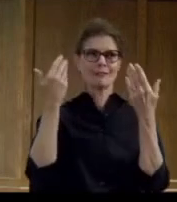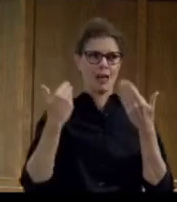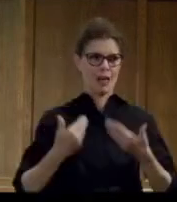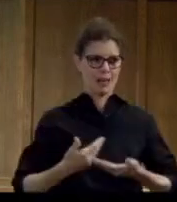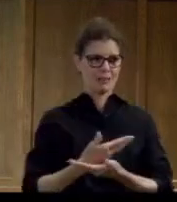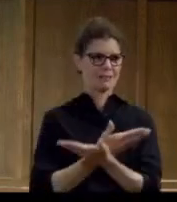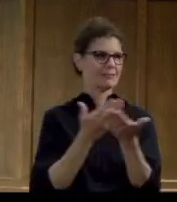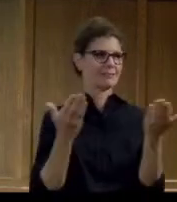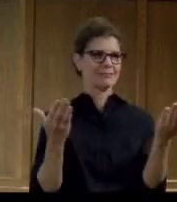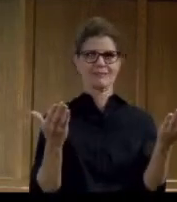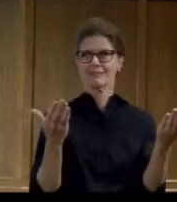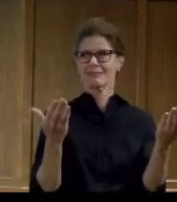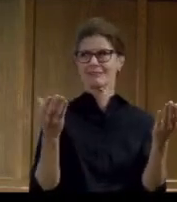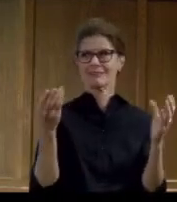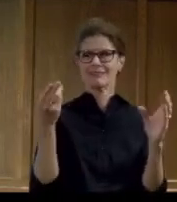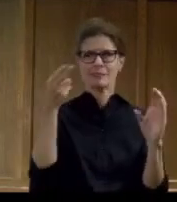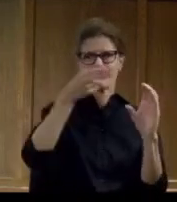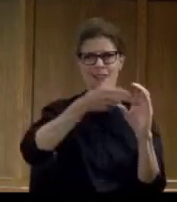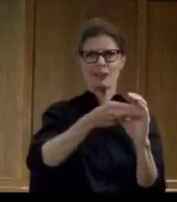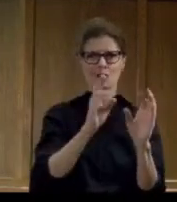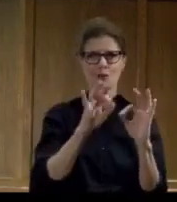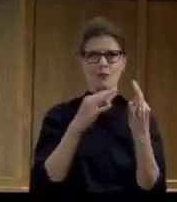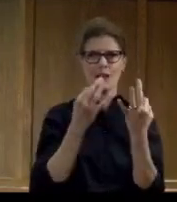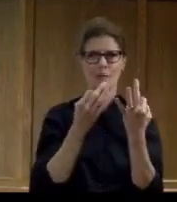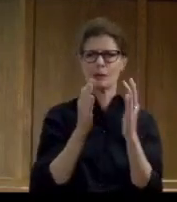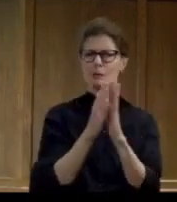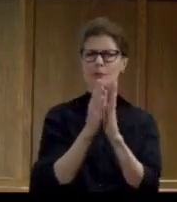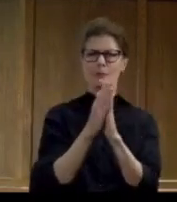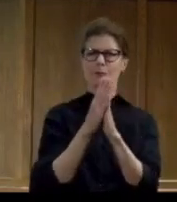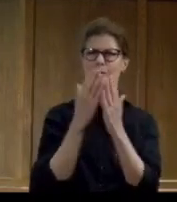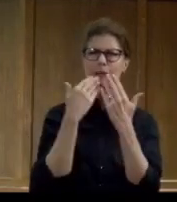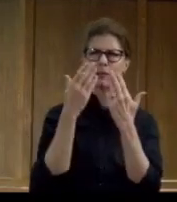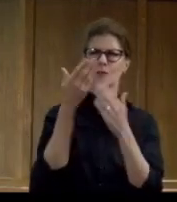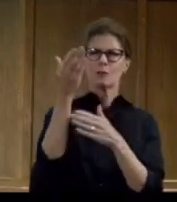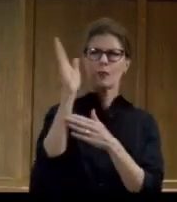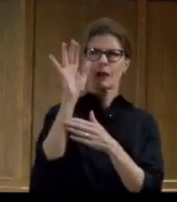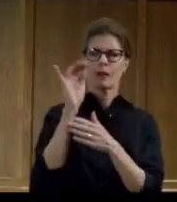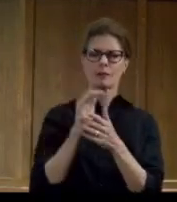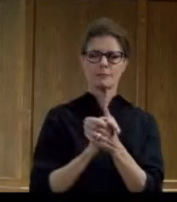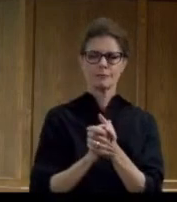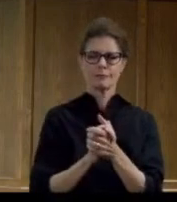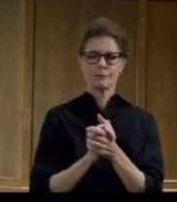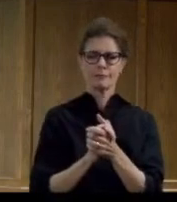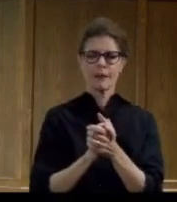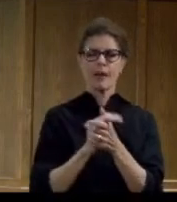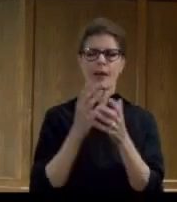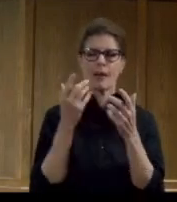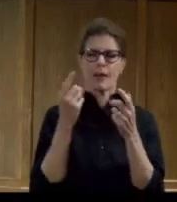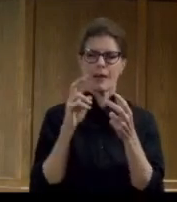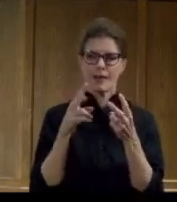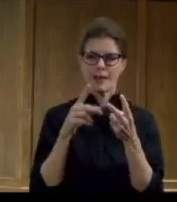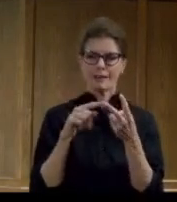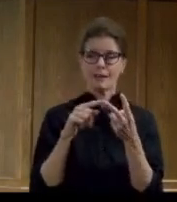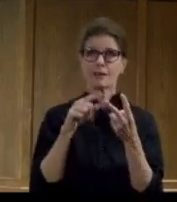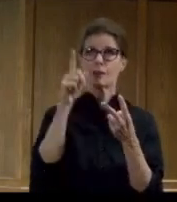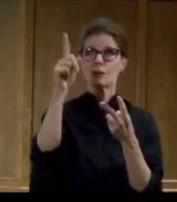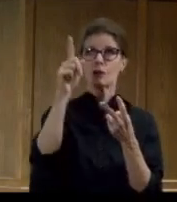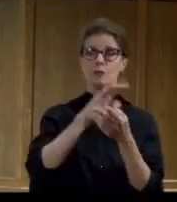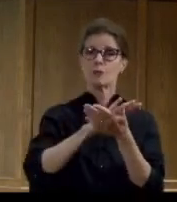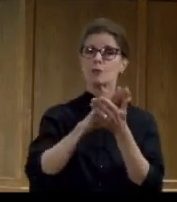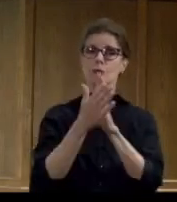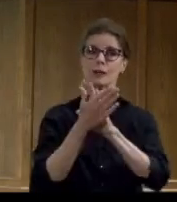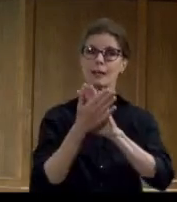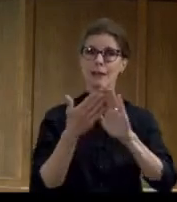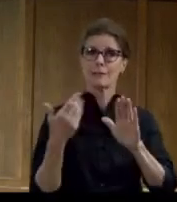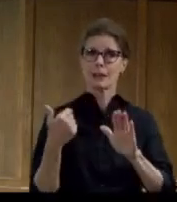that. And Father, you have forgiven us of our sins. Not because we're